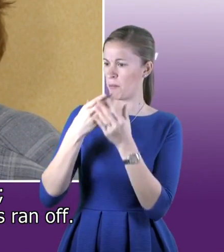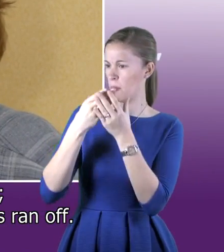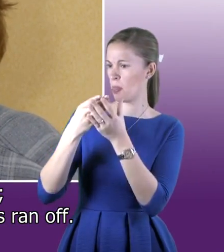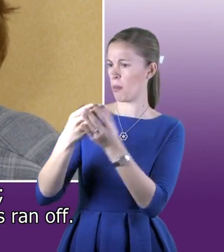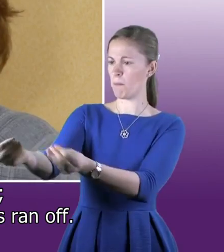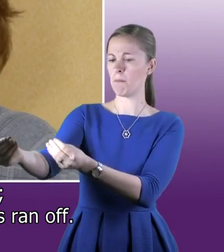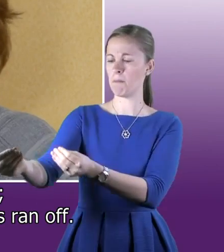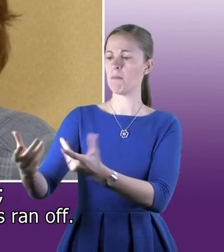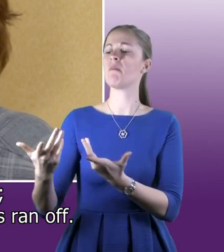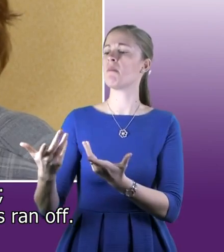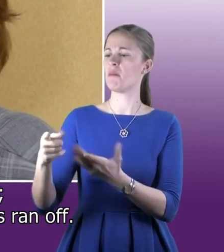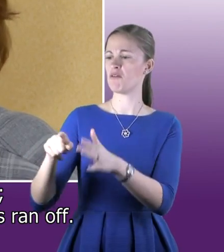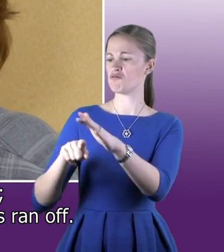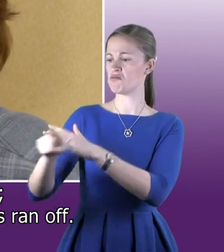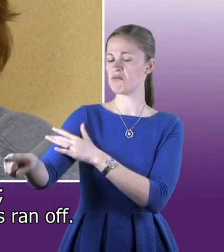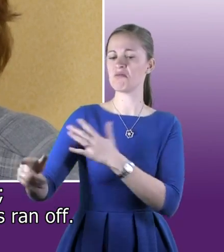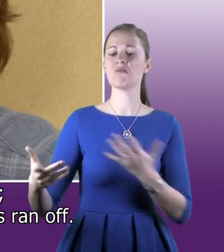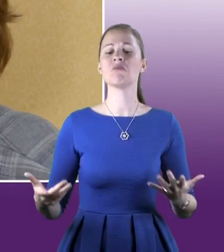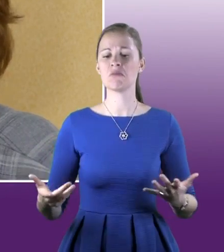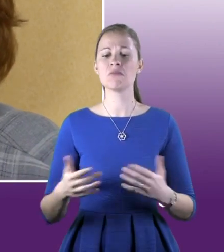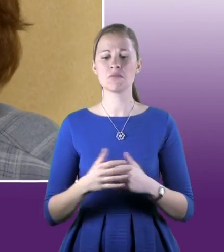that never touched his eyes ran off.